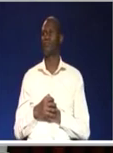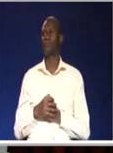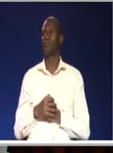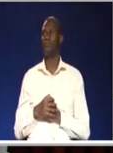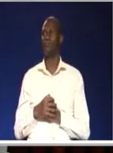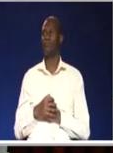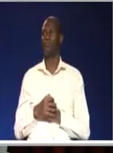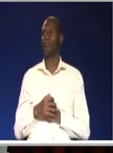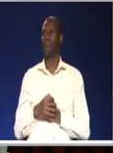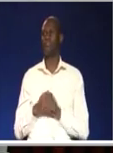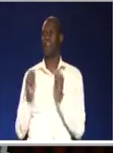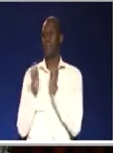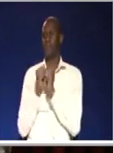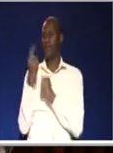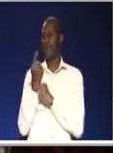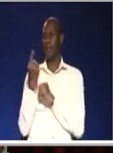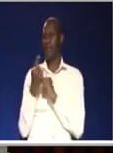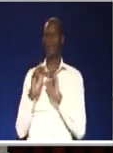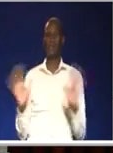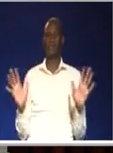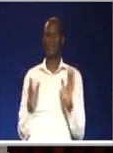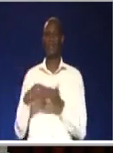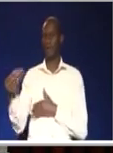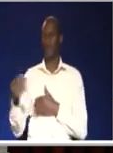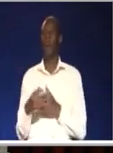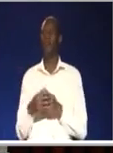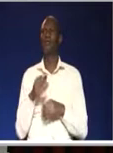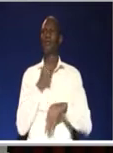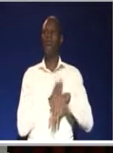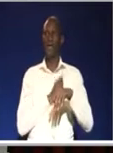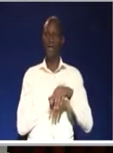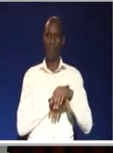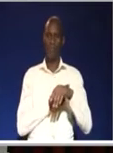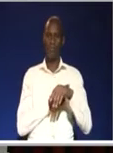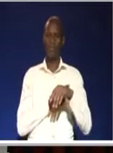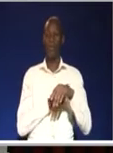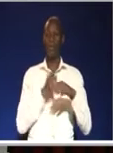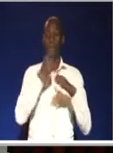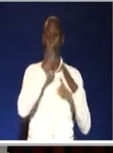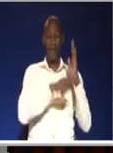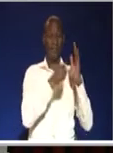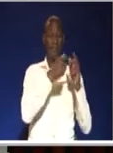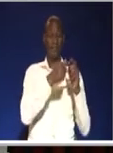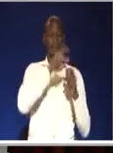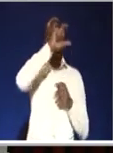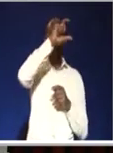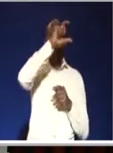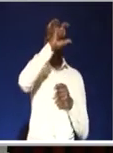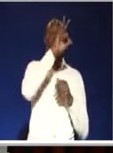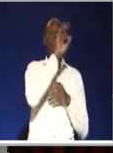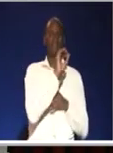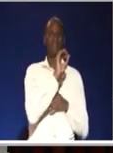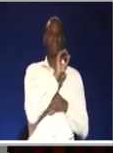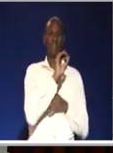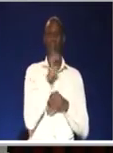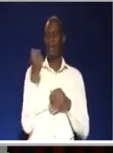only 10 loaves were bought. When the price increased to 30 shillings,